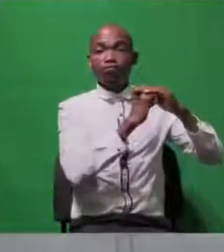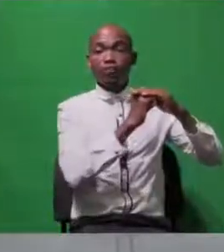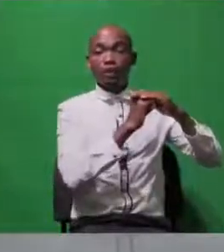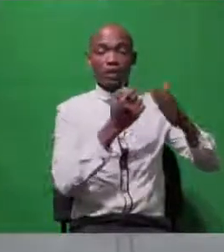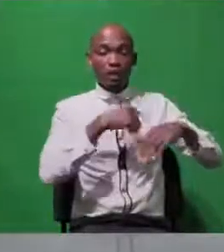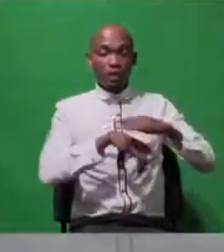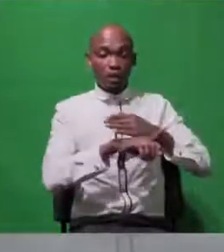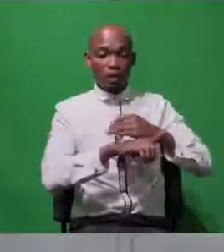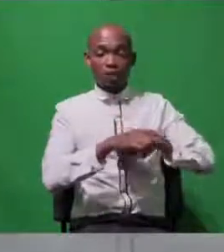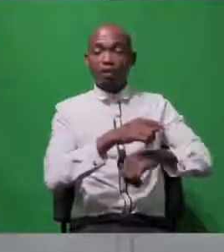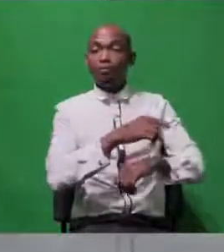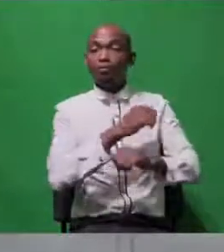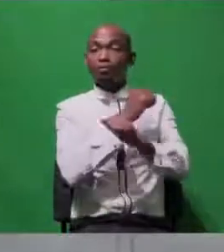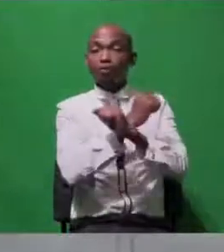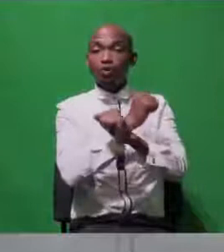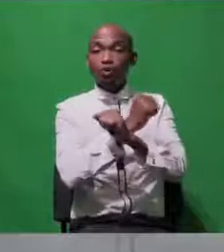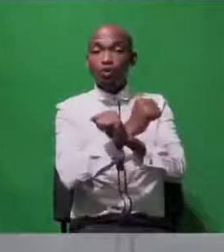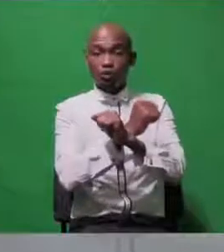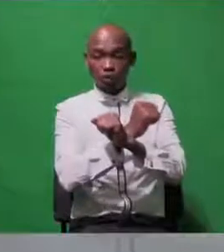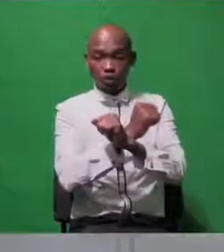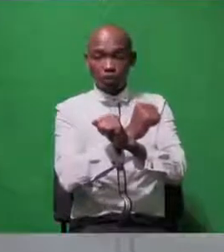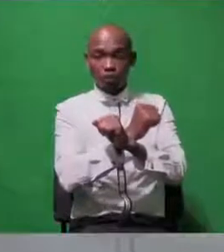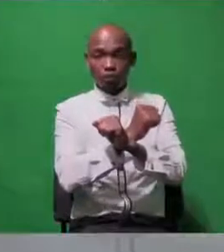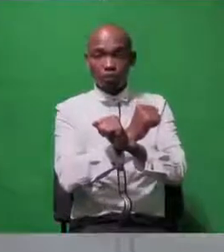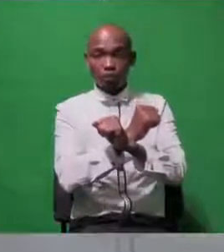colonial civil